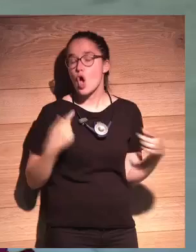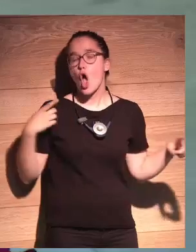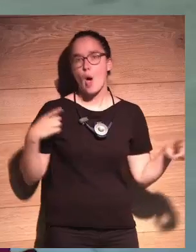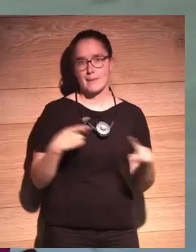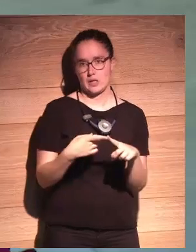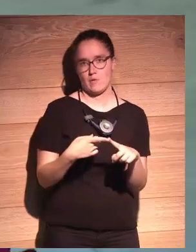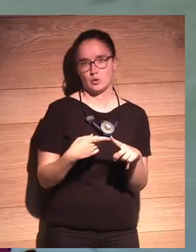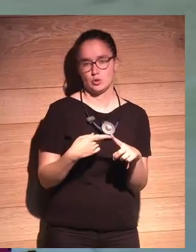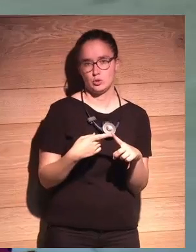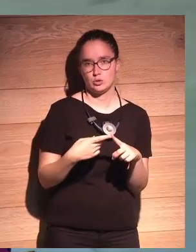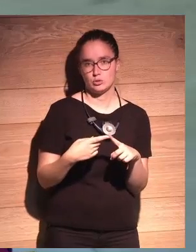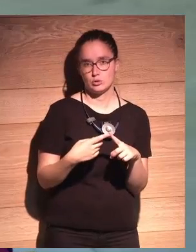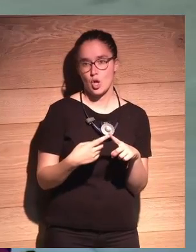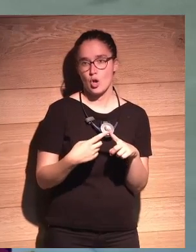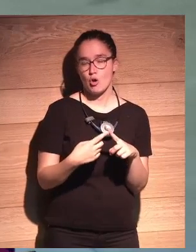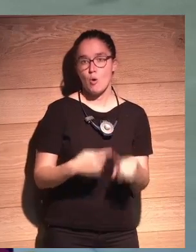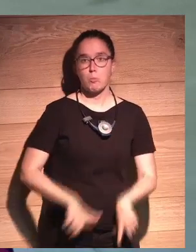commitment,